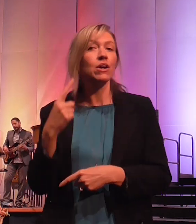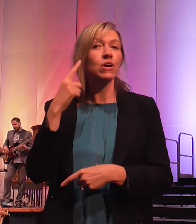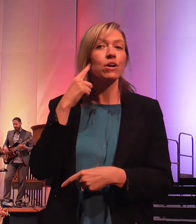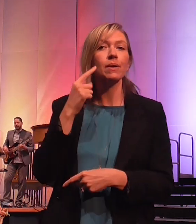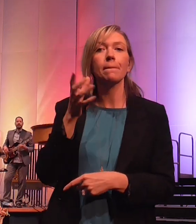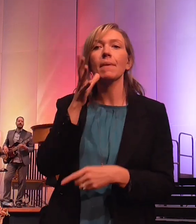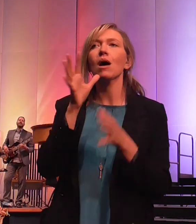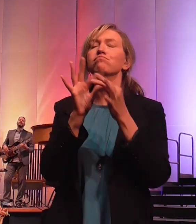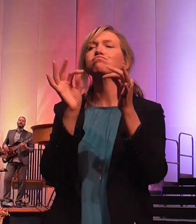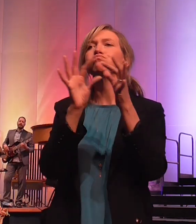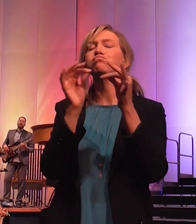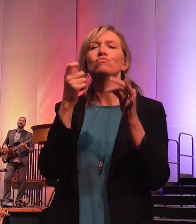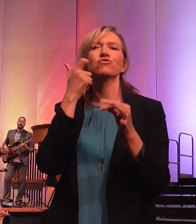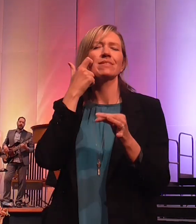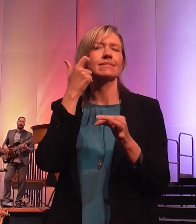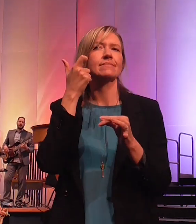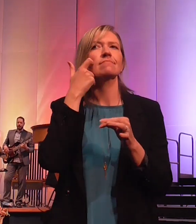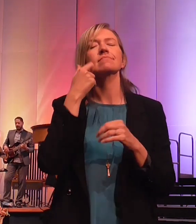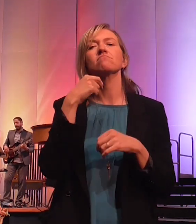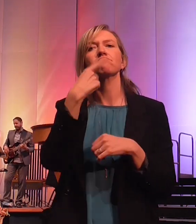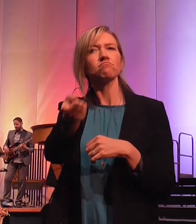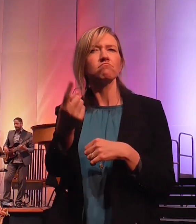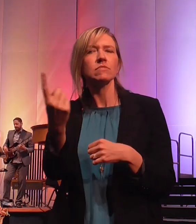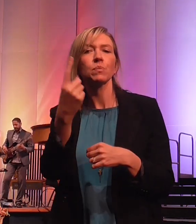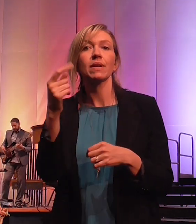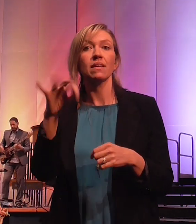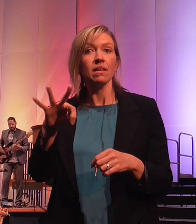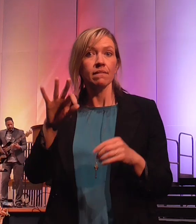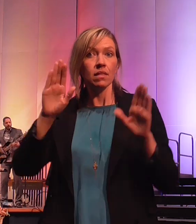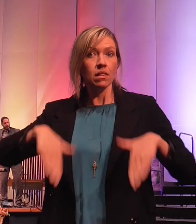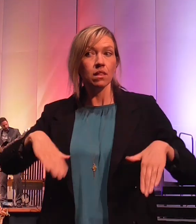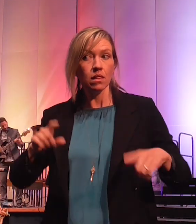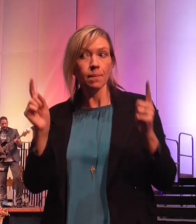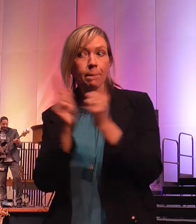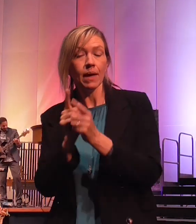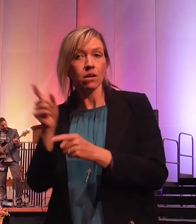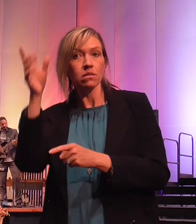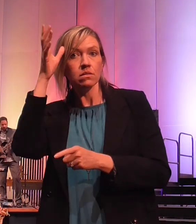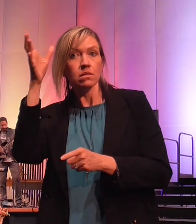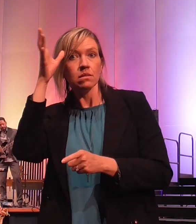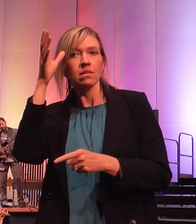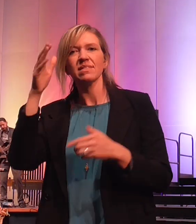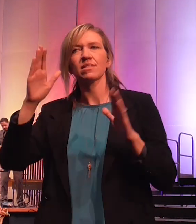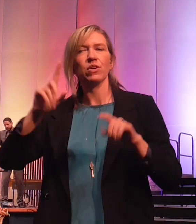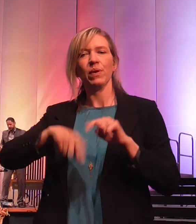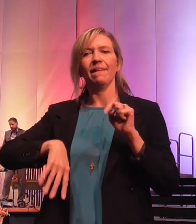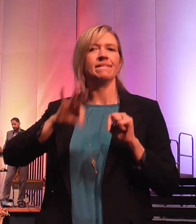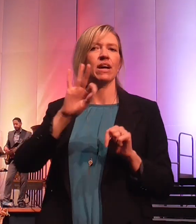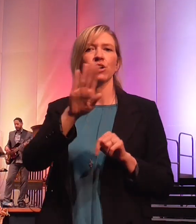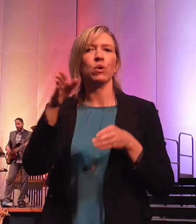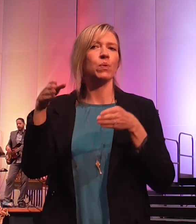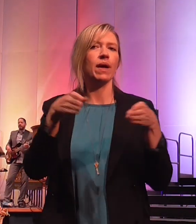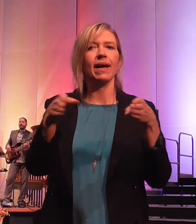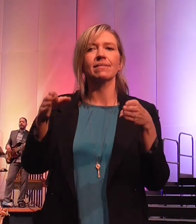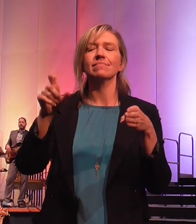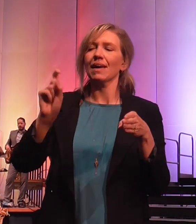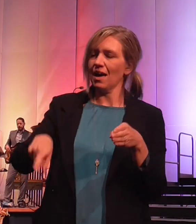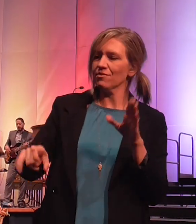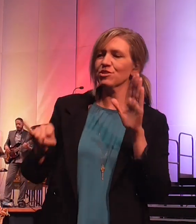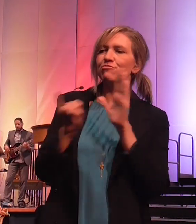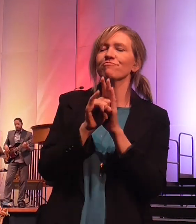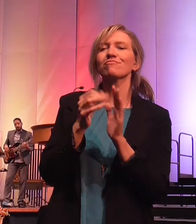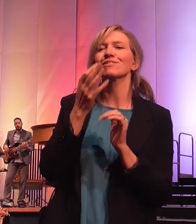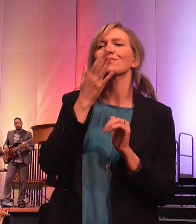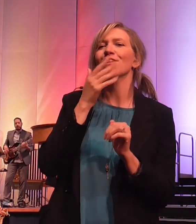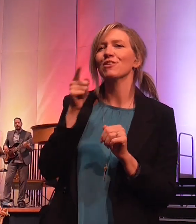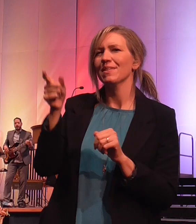heard her say just the other day that if she hadn't found him, she couldn't have found her way. I have to color this man